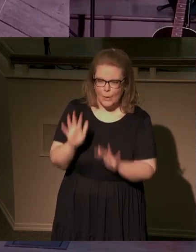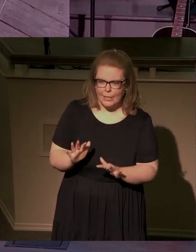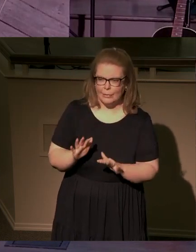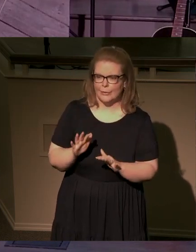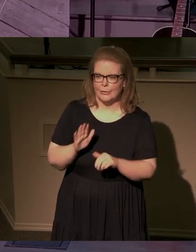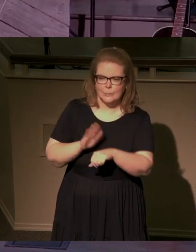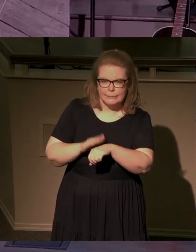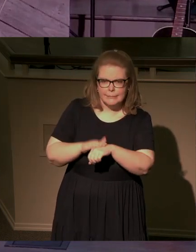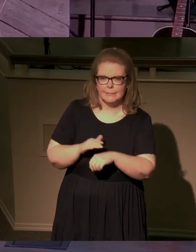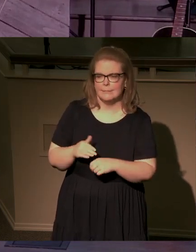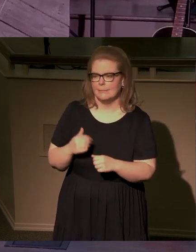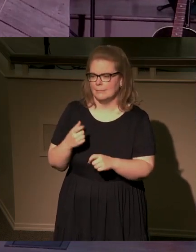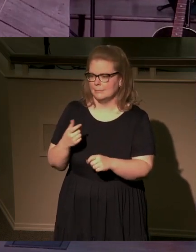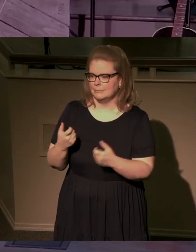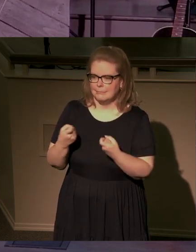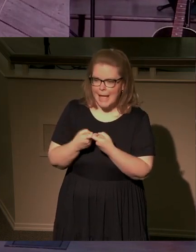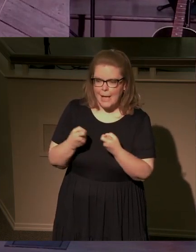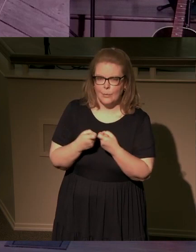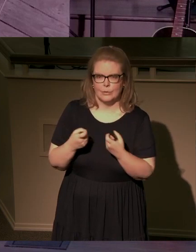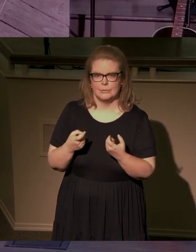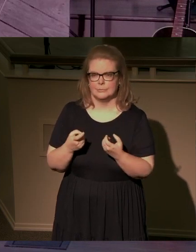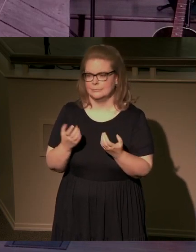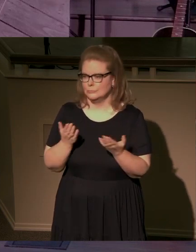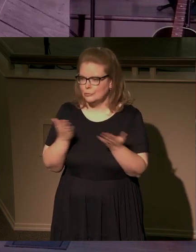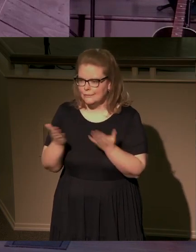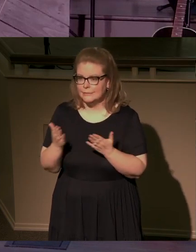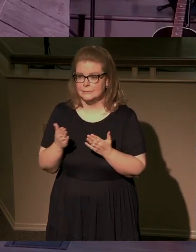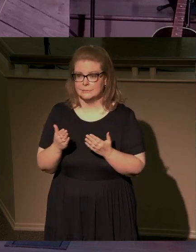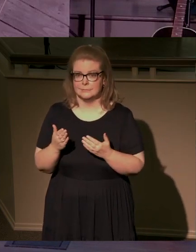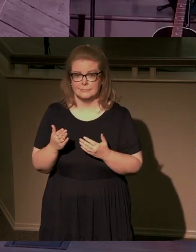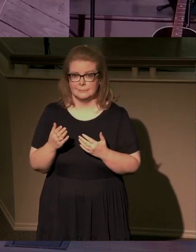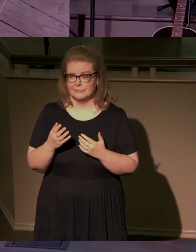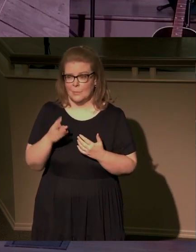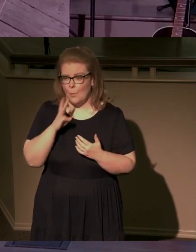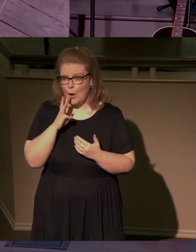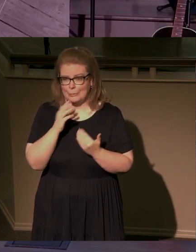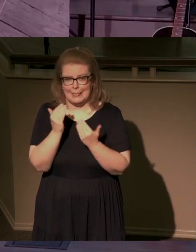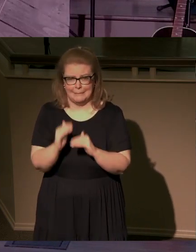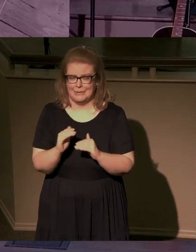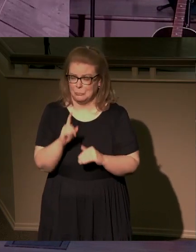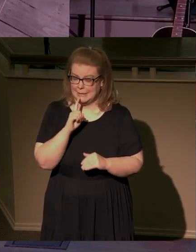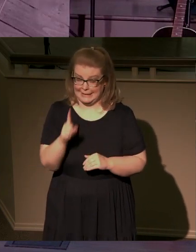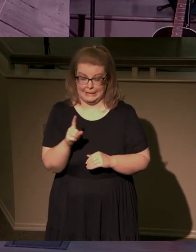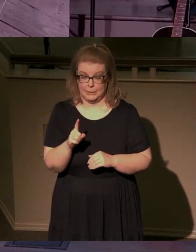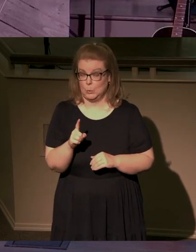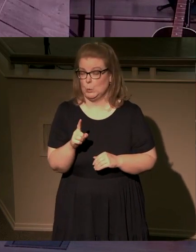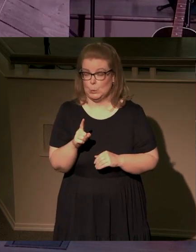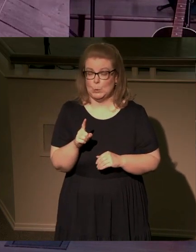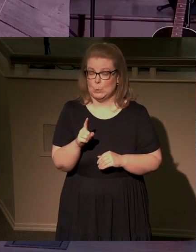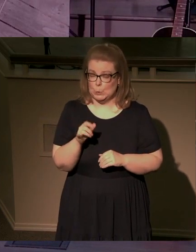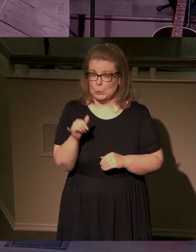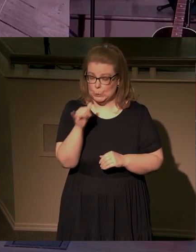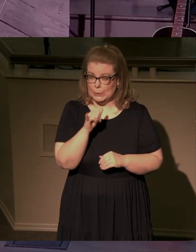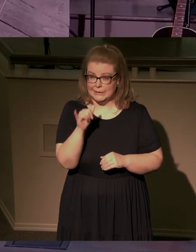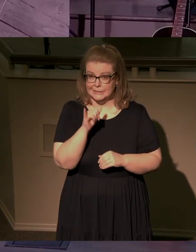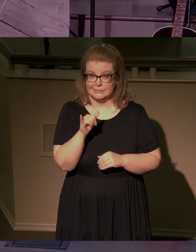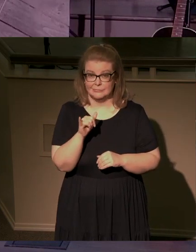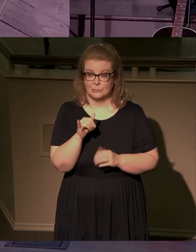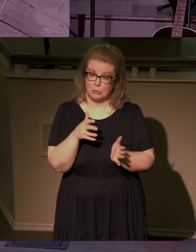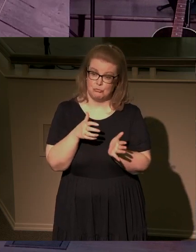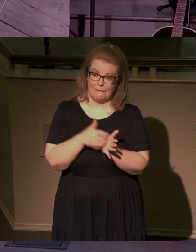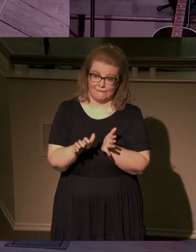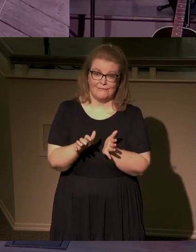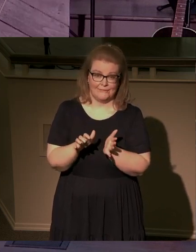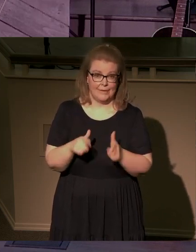power, mostly not running water. I mean, it's pretty legit on the